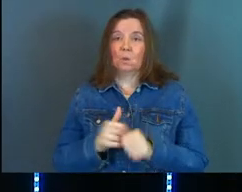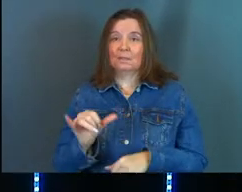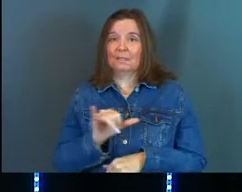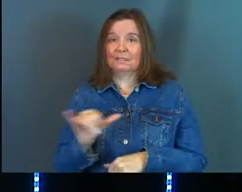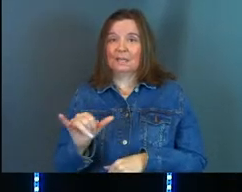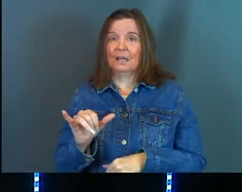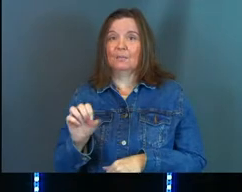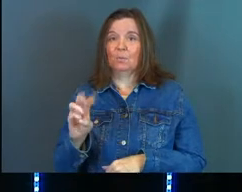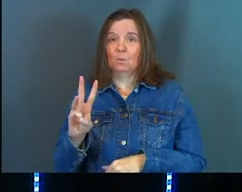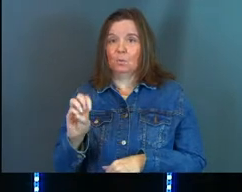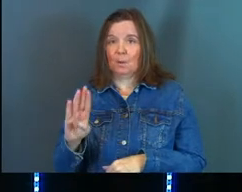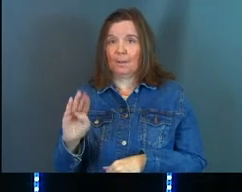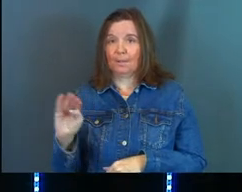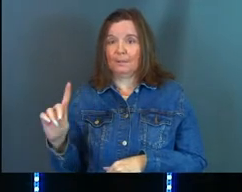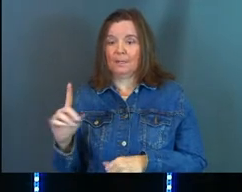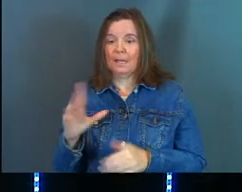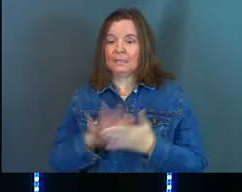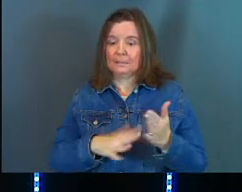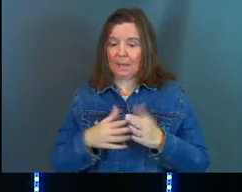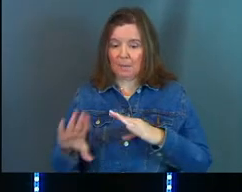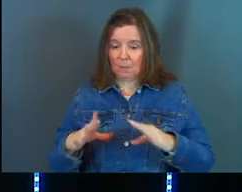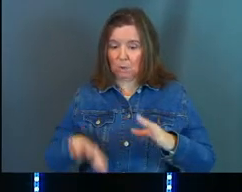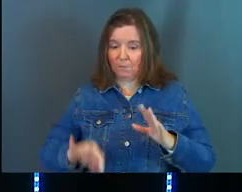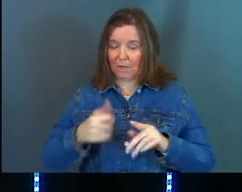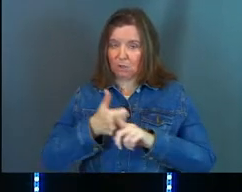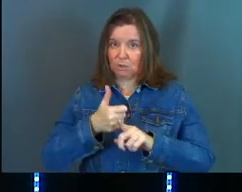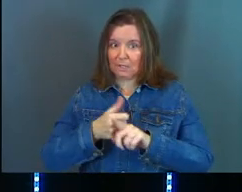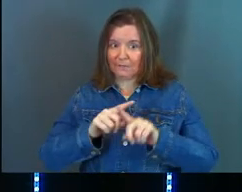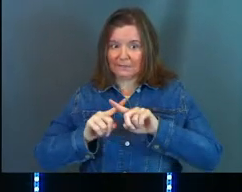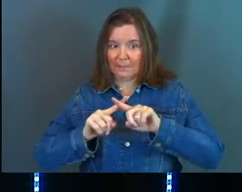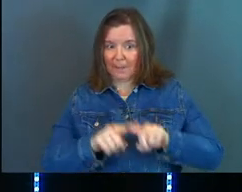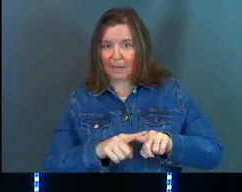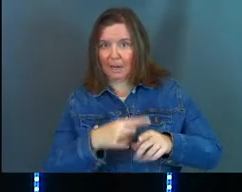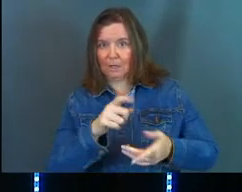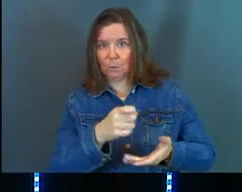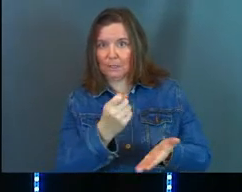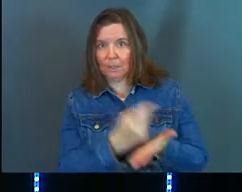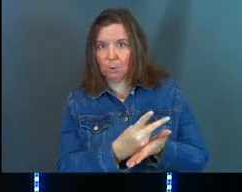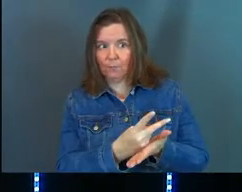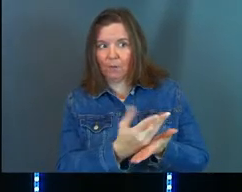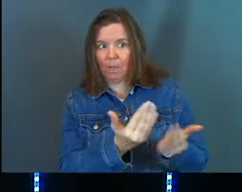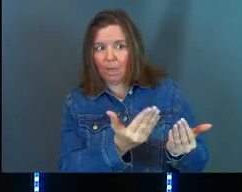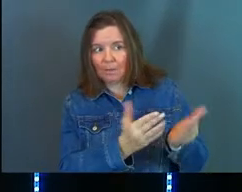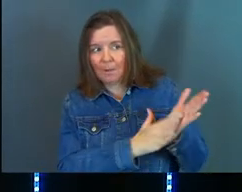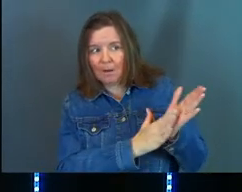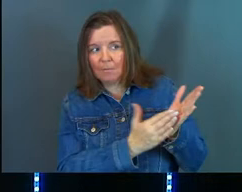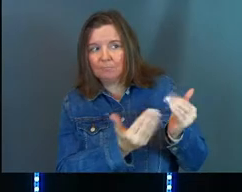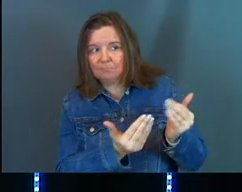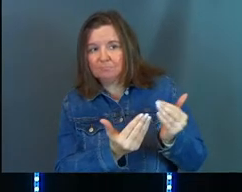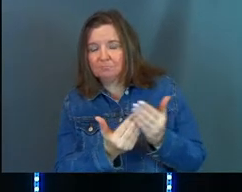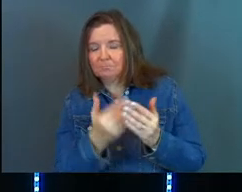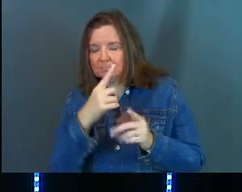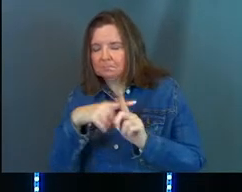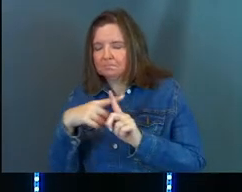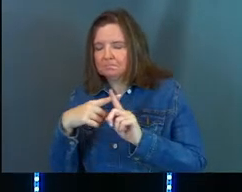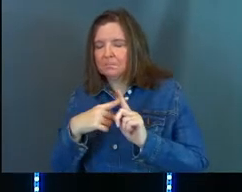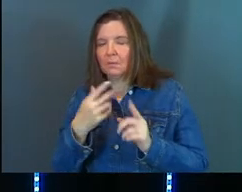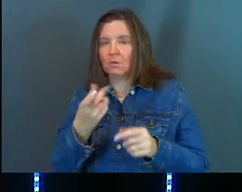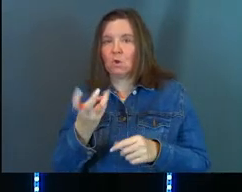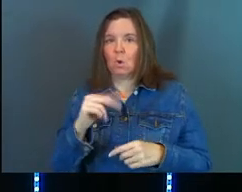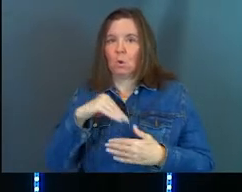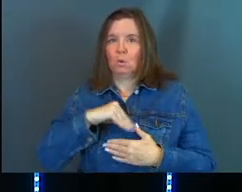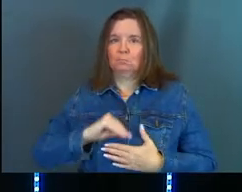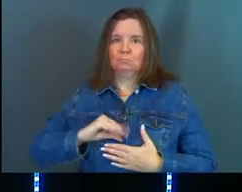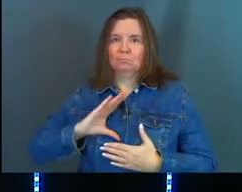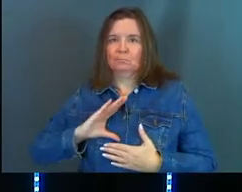same source, a pattern of behavior in which you find yourself dependent on approval from someone else for your own self-worth